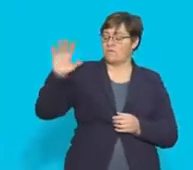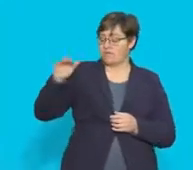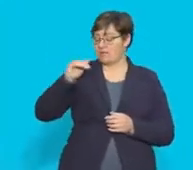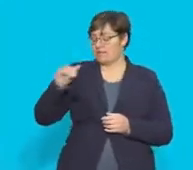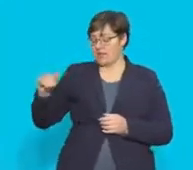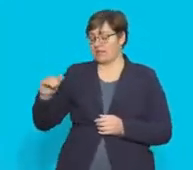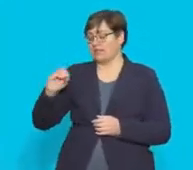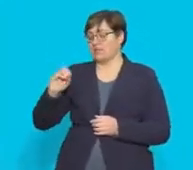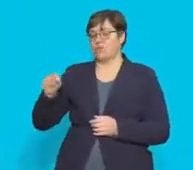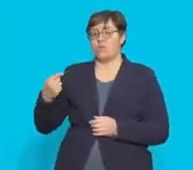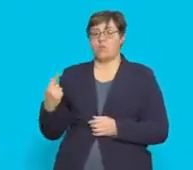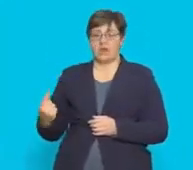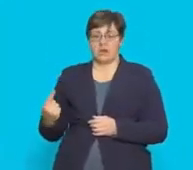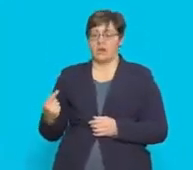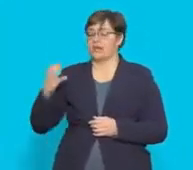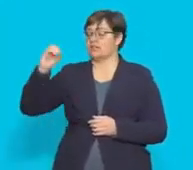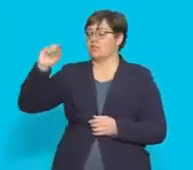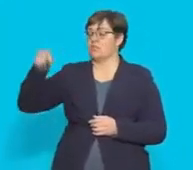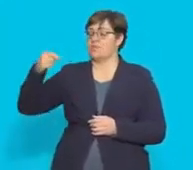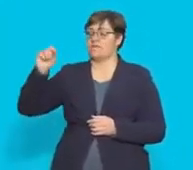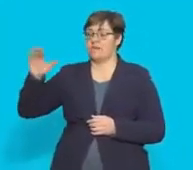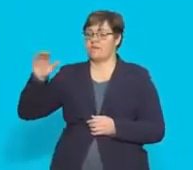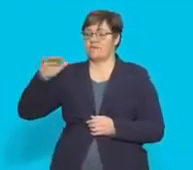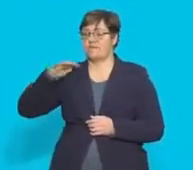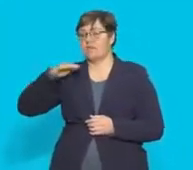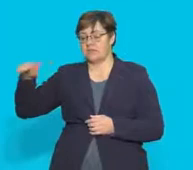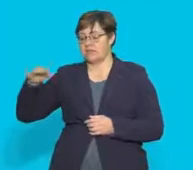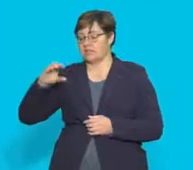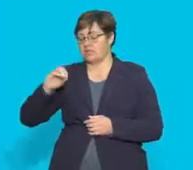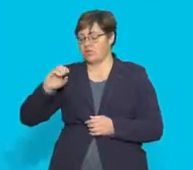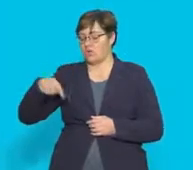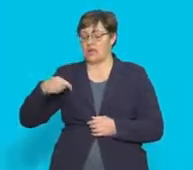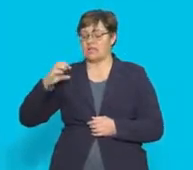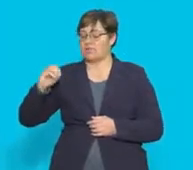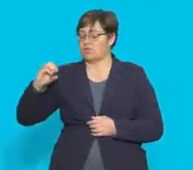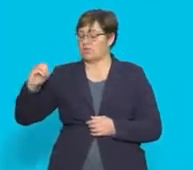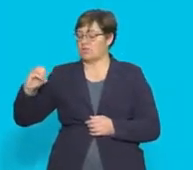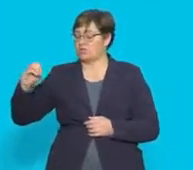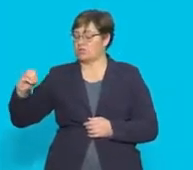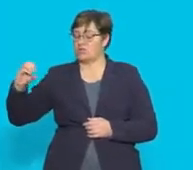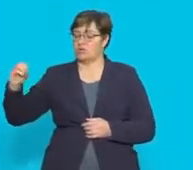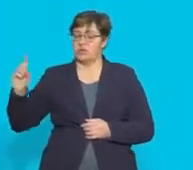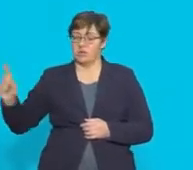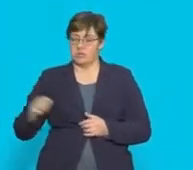by 0,1, 0,5 divided by